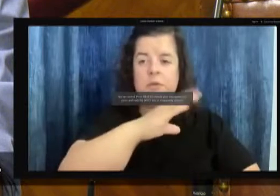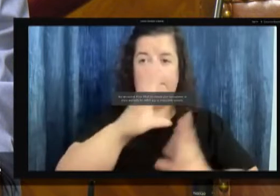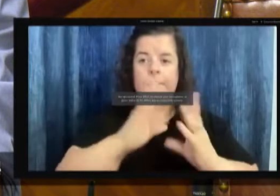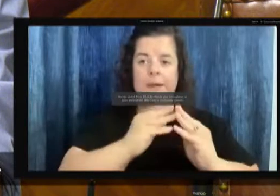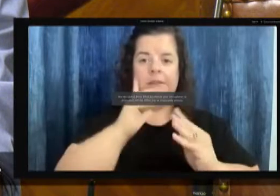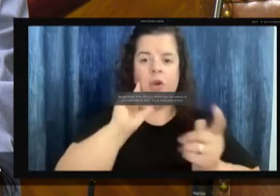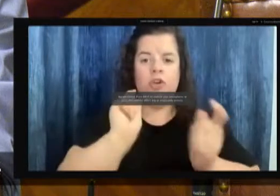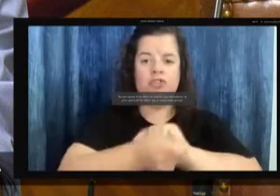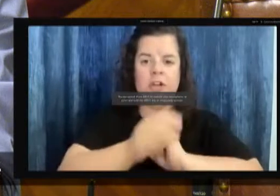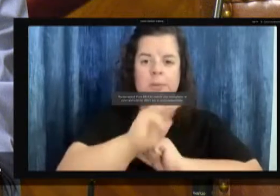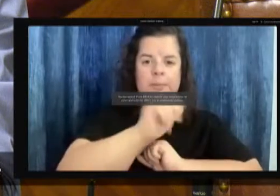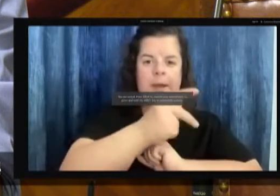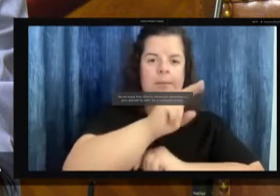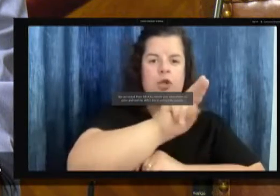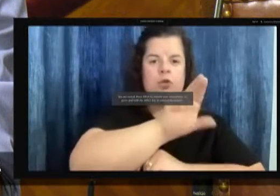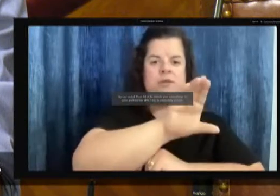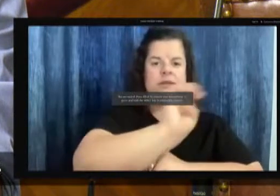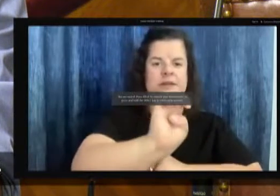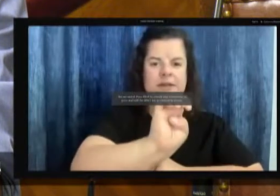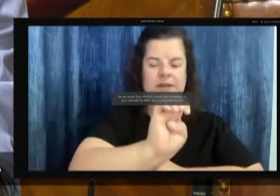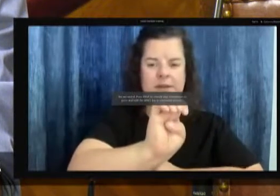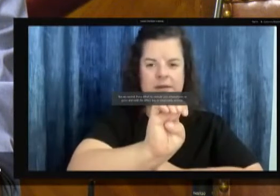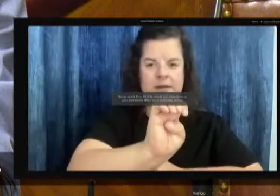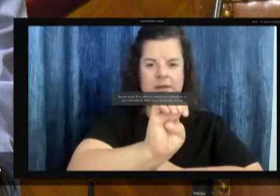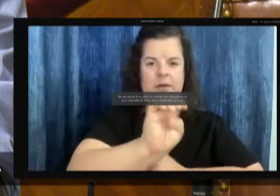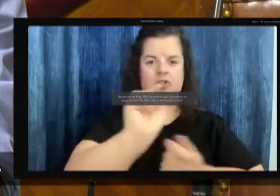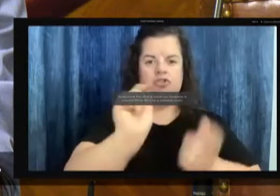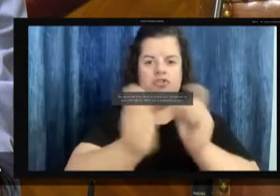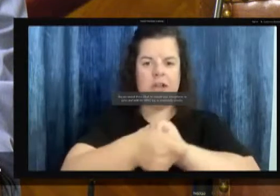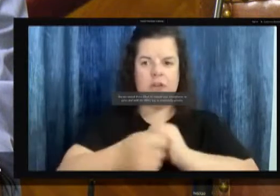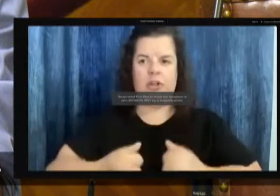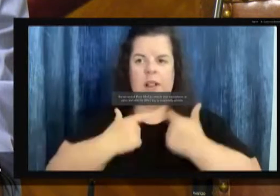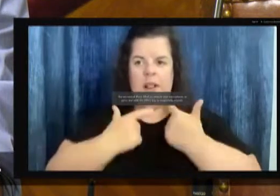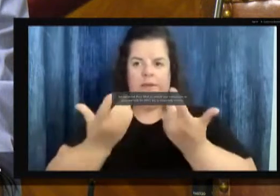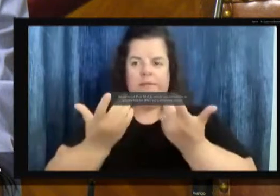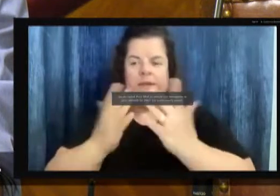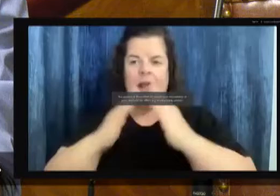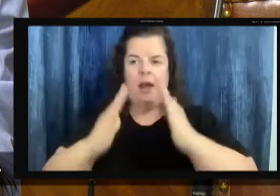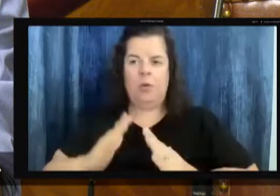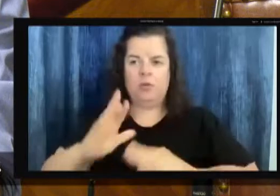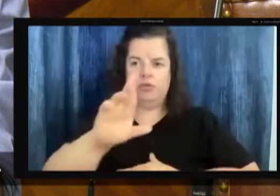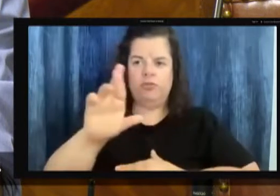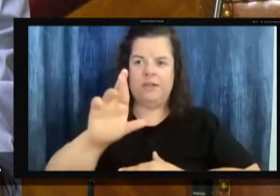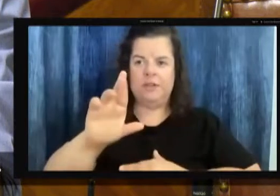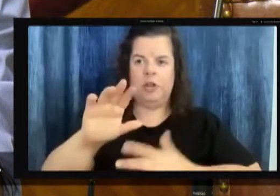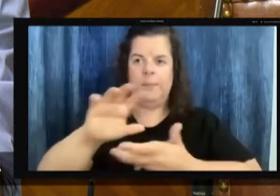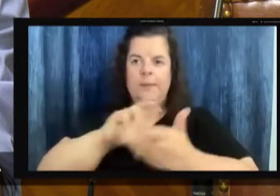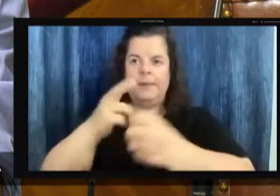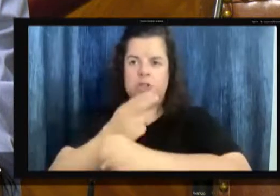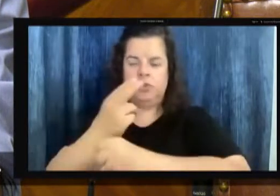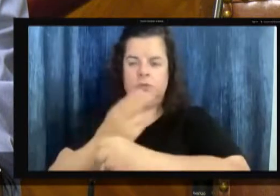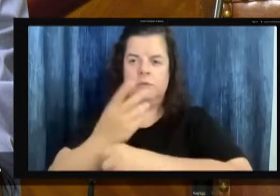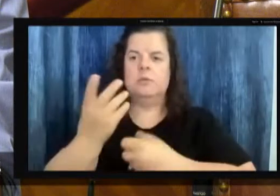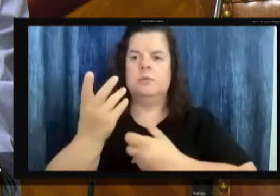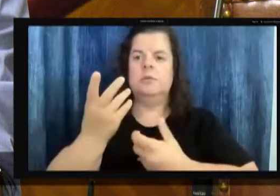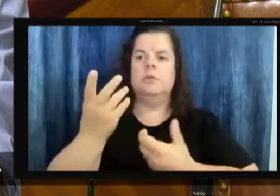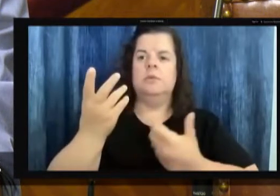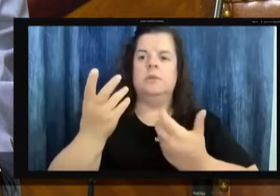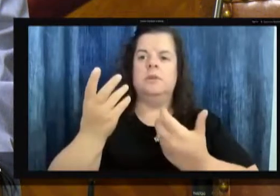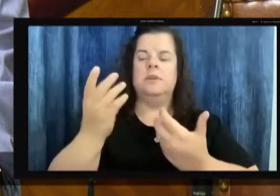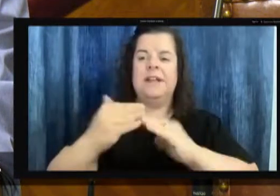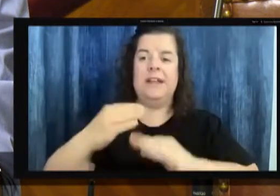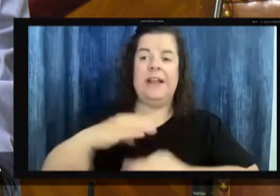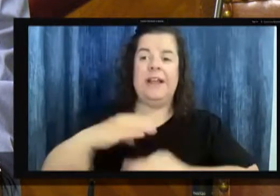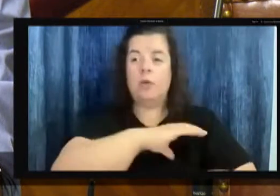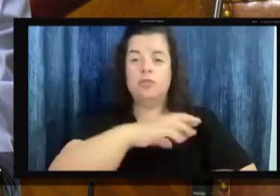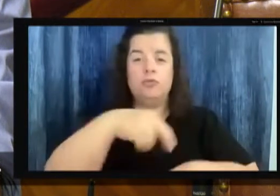from UCE, Urban Center Employment, to Residential Mixed Use, RMU. City Council referred this